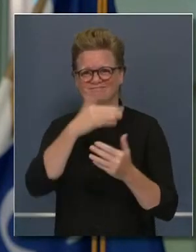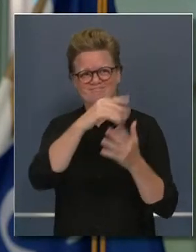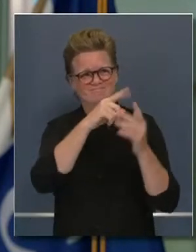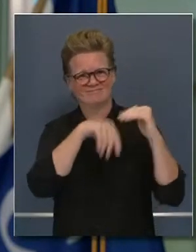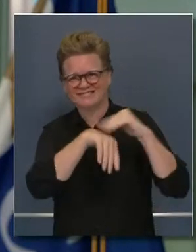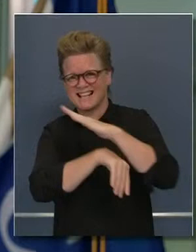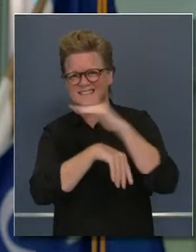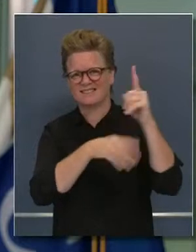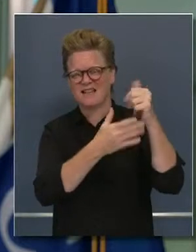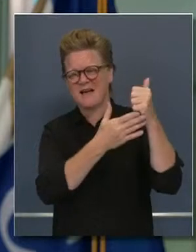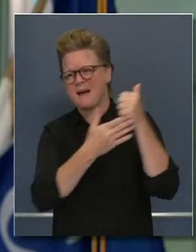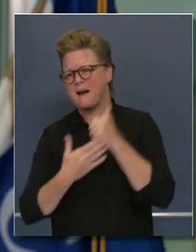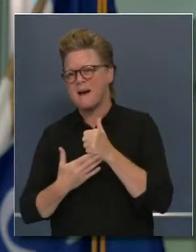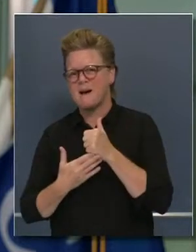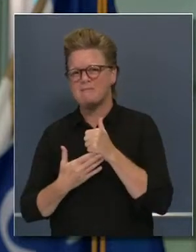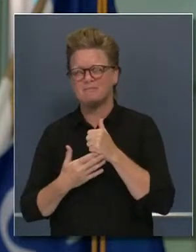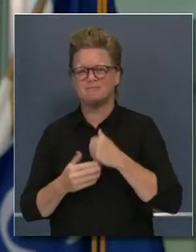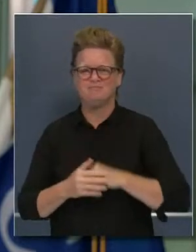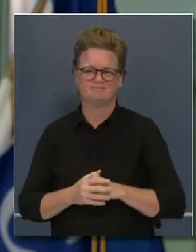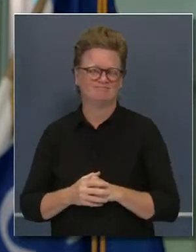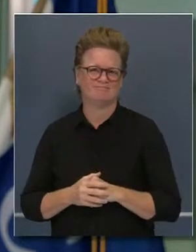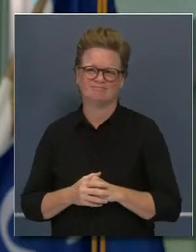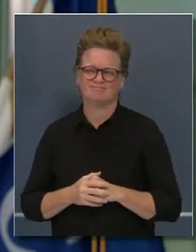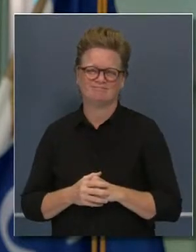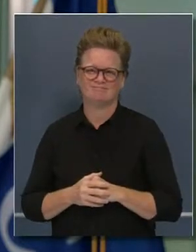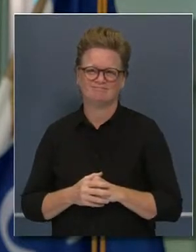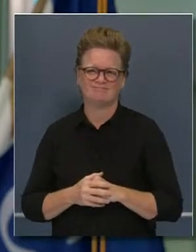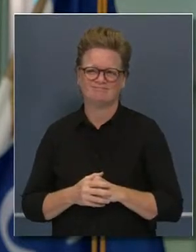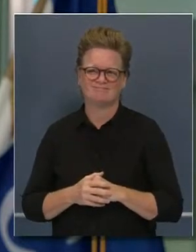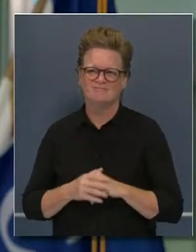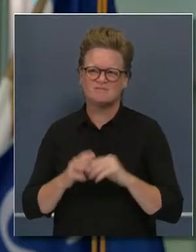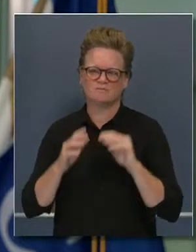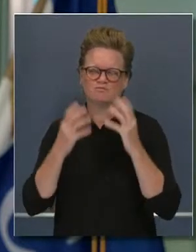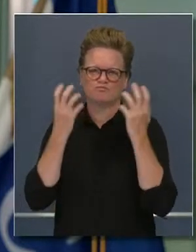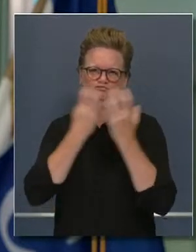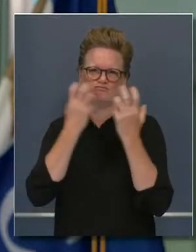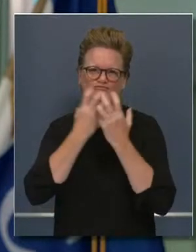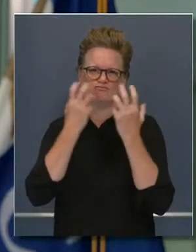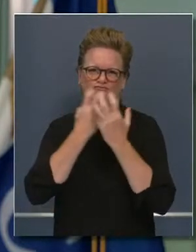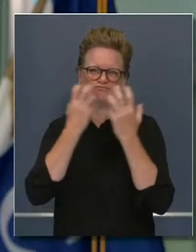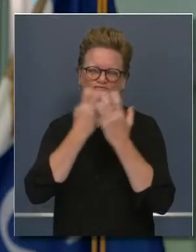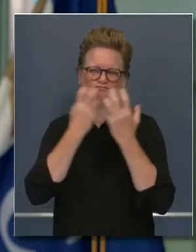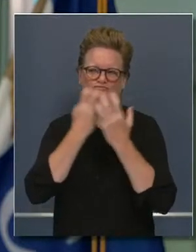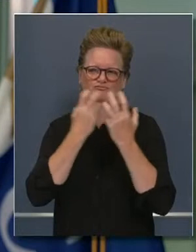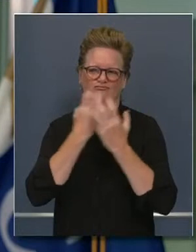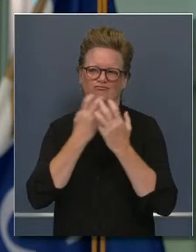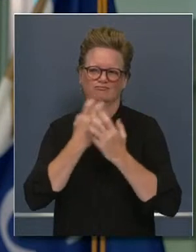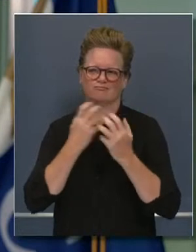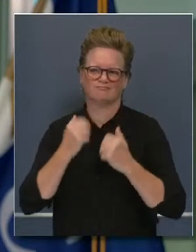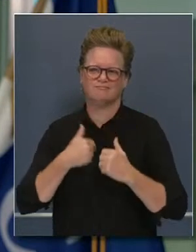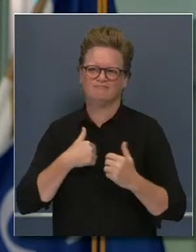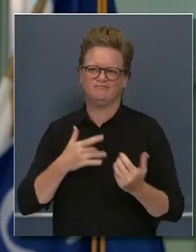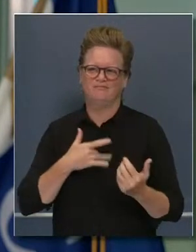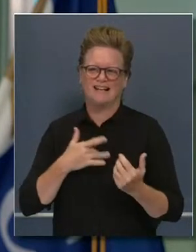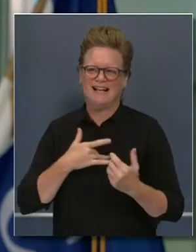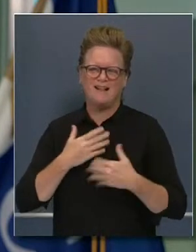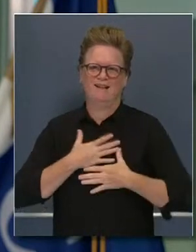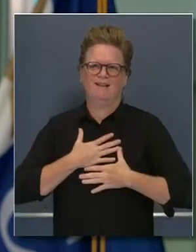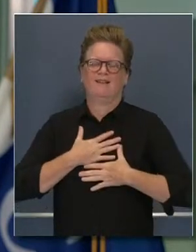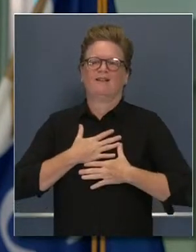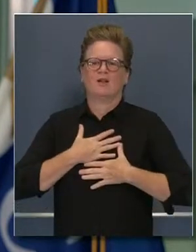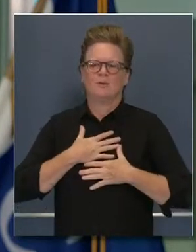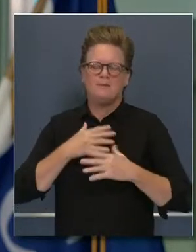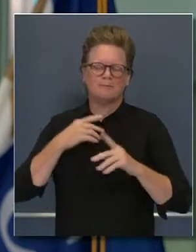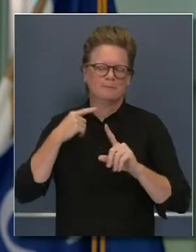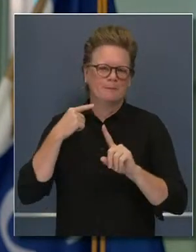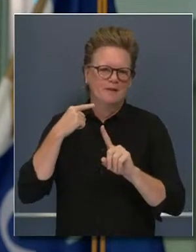aid coming from Canada. It's just a remarkable moment that gives me a sense of optimism at a time when